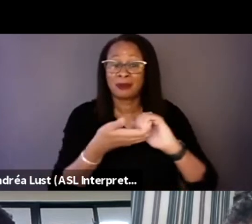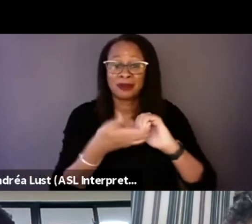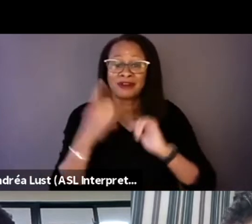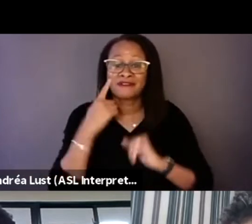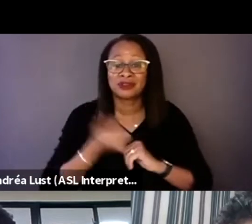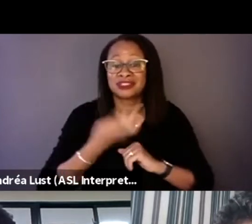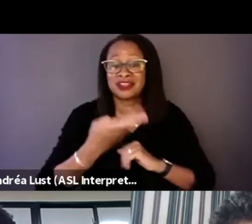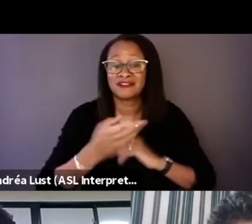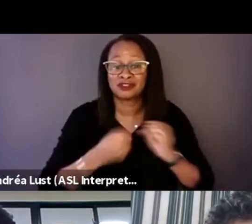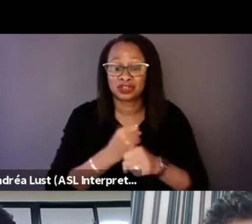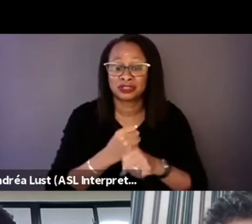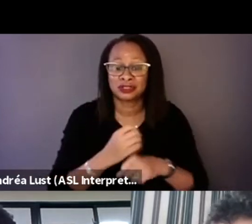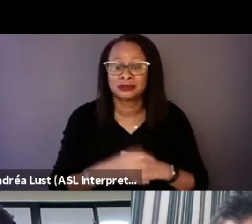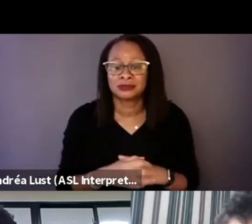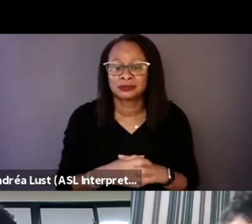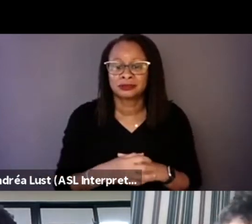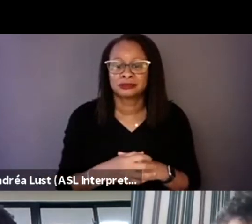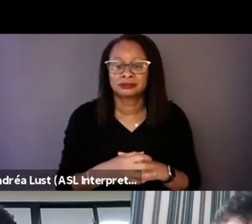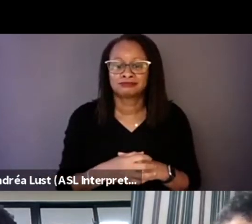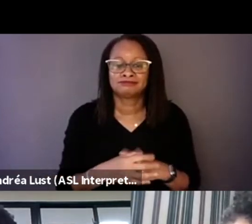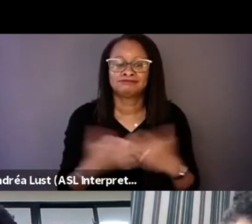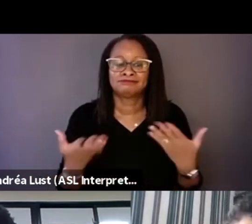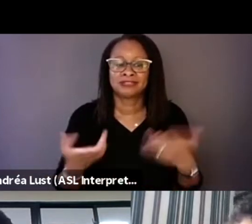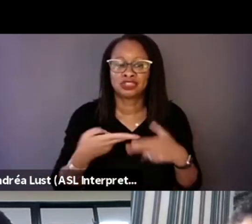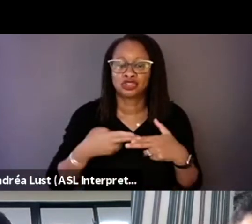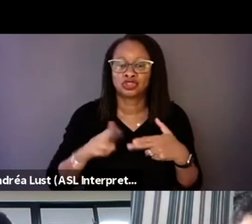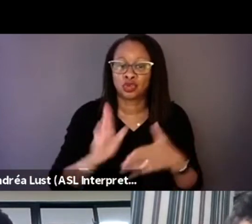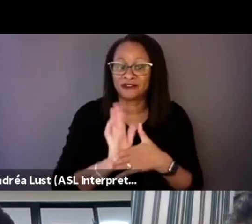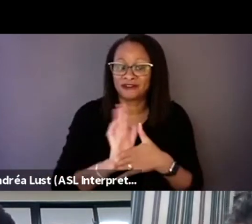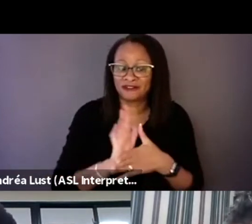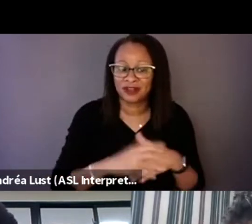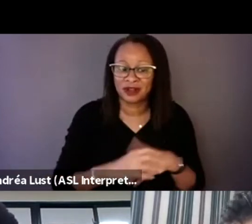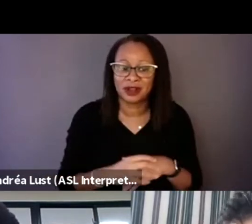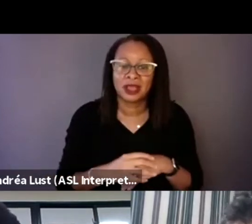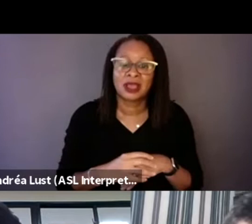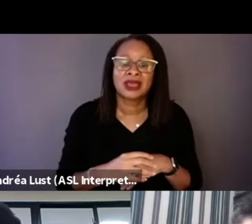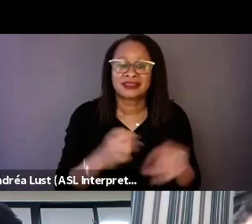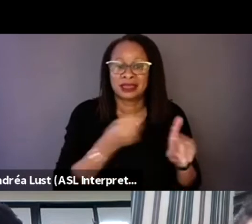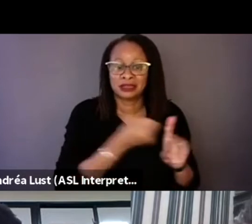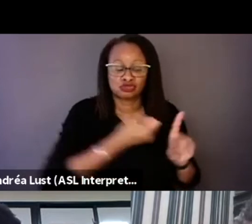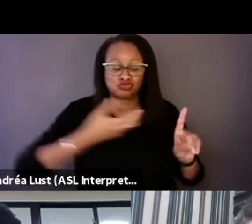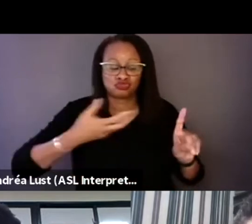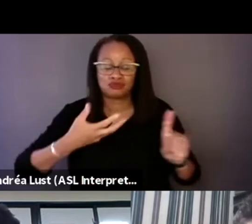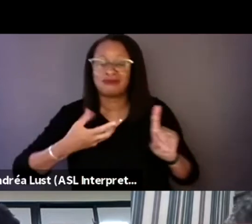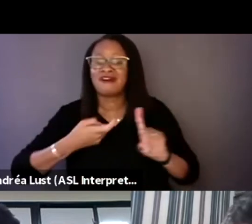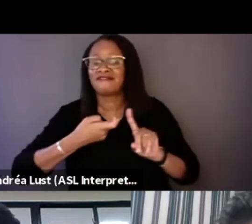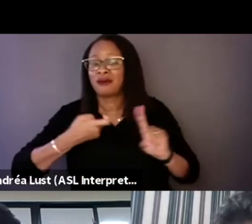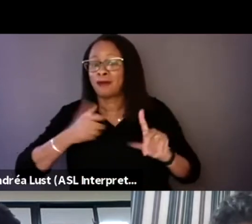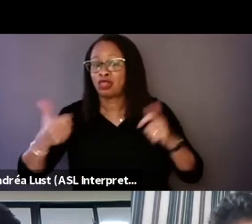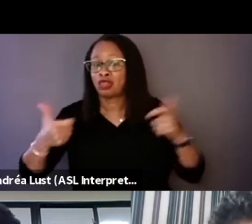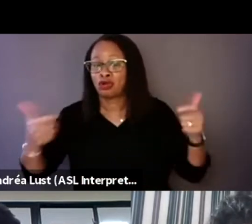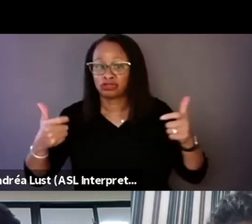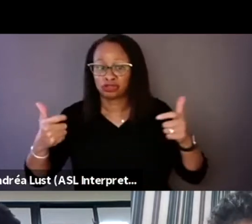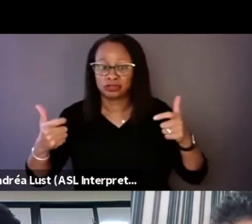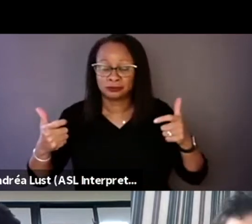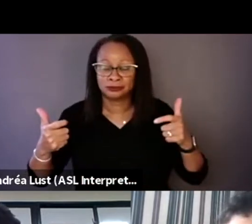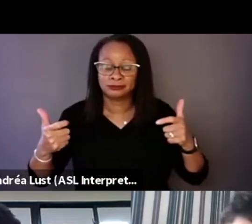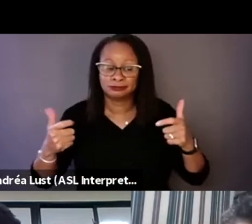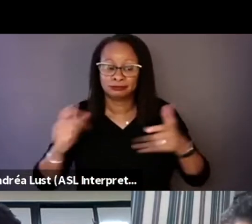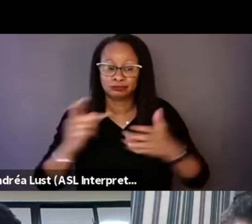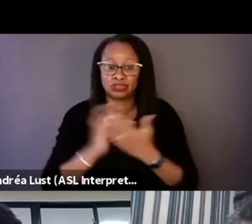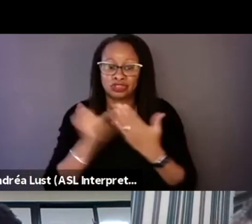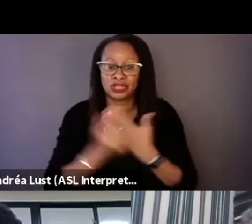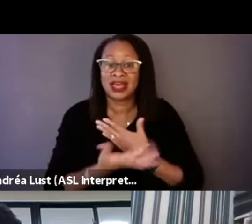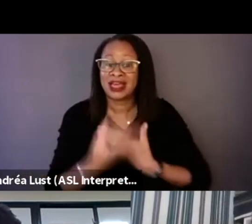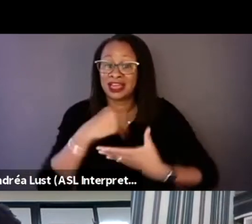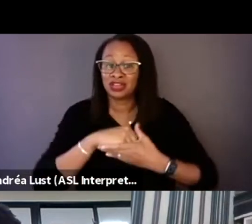years. And this is a short film that is an outgrowth of a larger sort of project that includes a feature as well